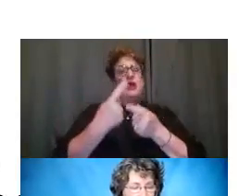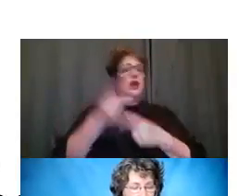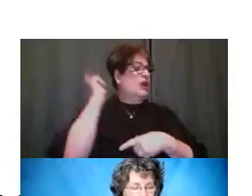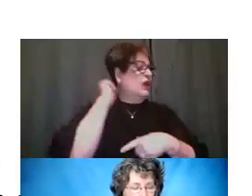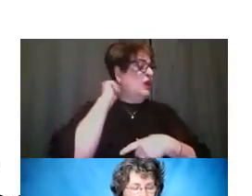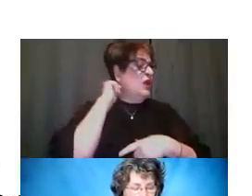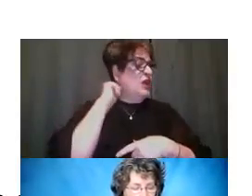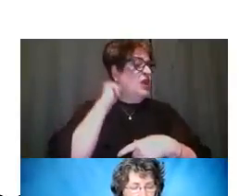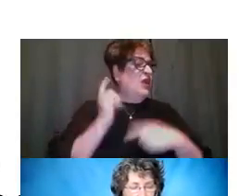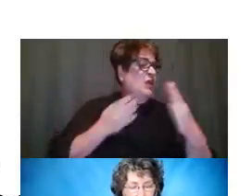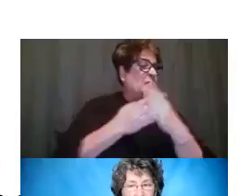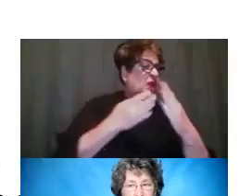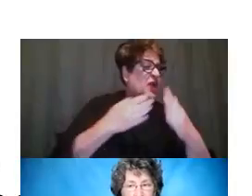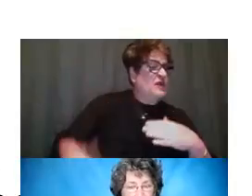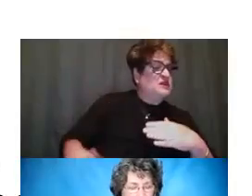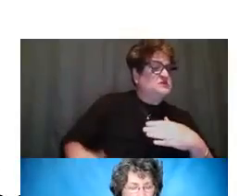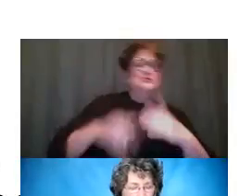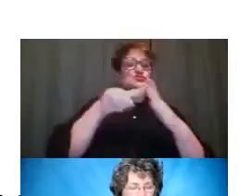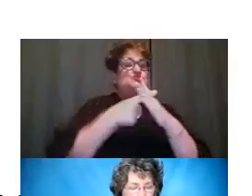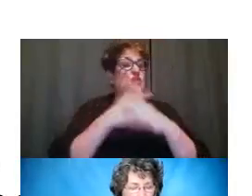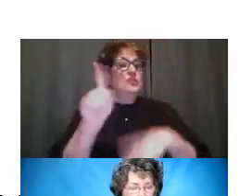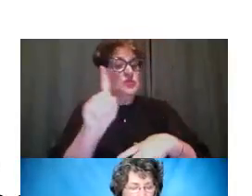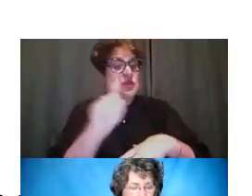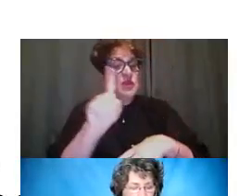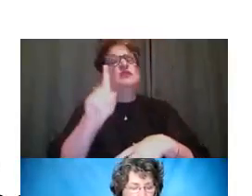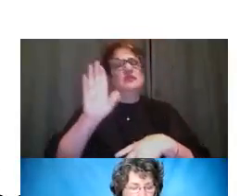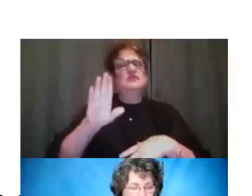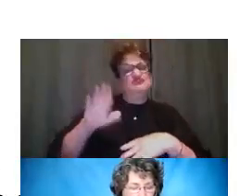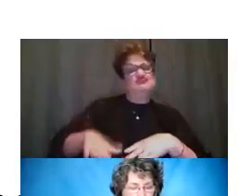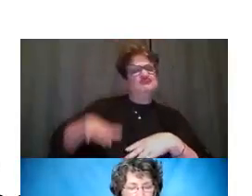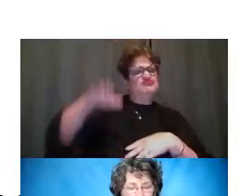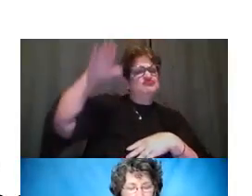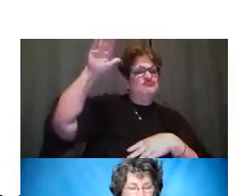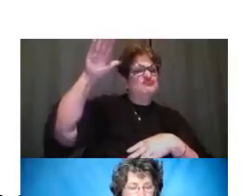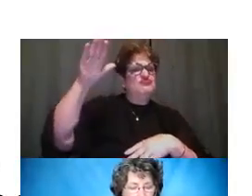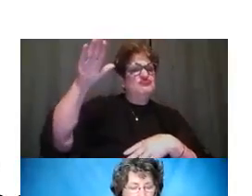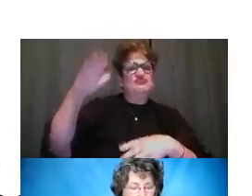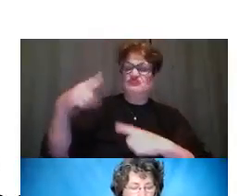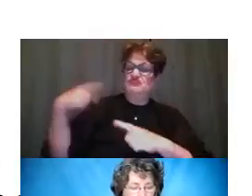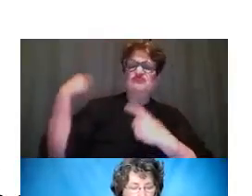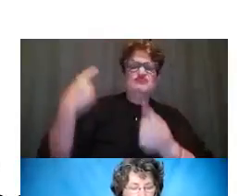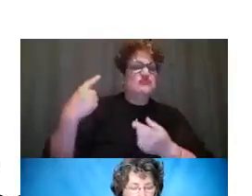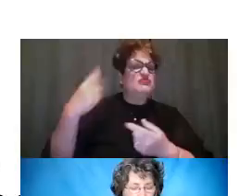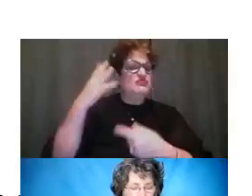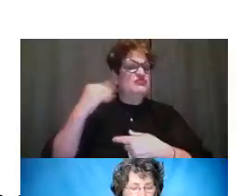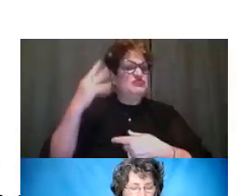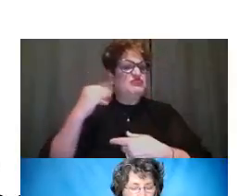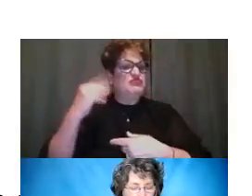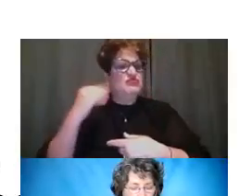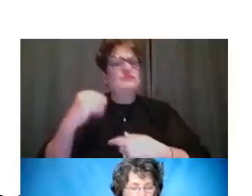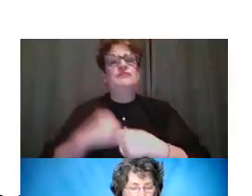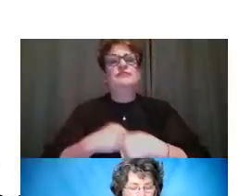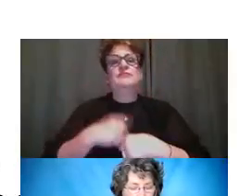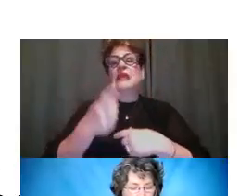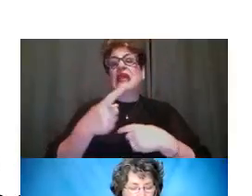oftentimes developed in our childhood, but it sounds like, Liz, from what you're talking about, some of those labels and things that are common for people